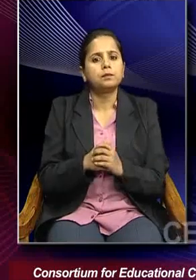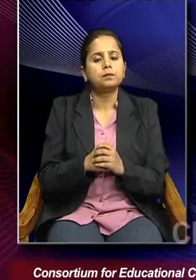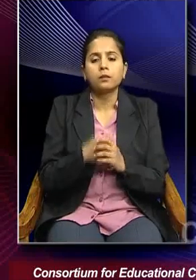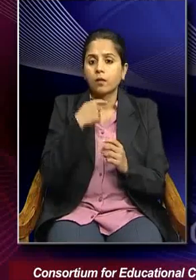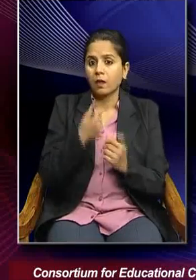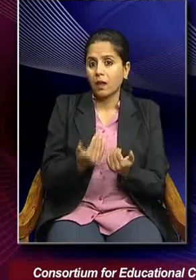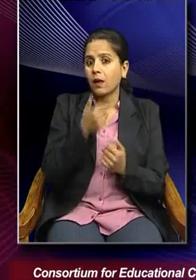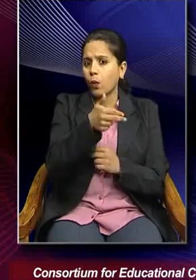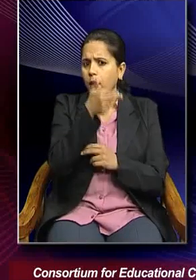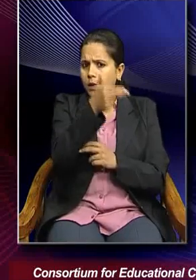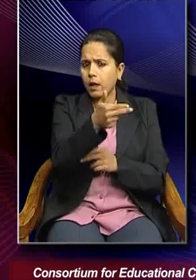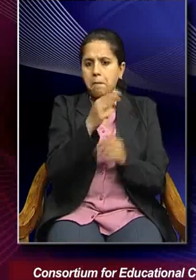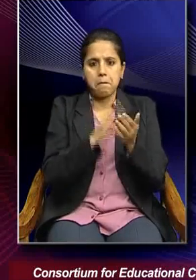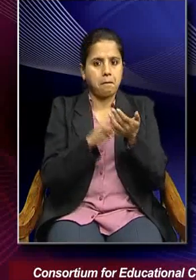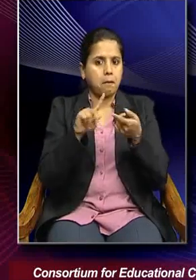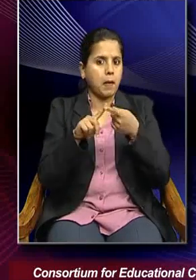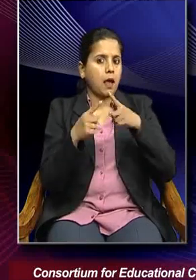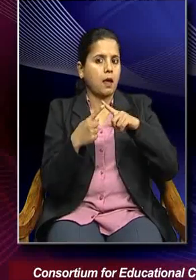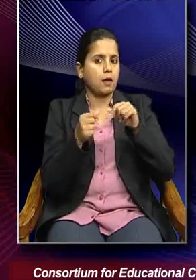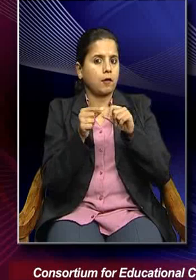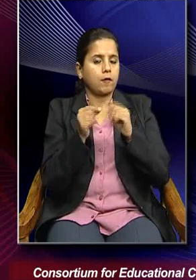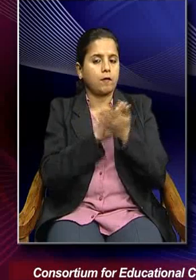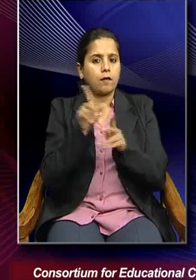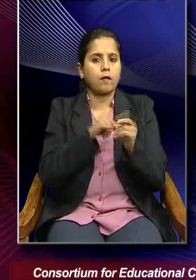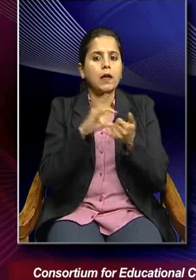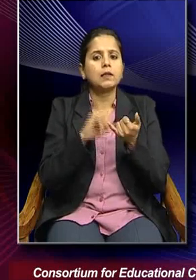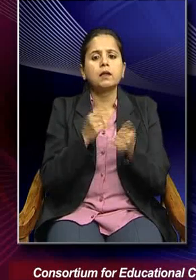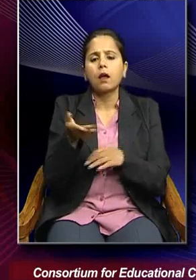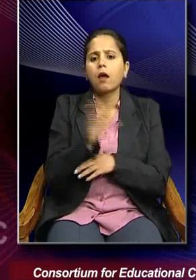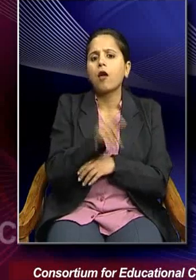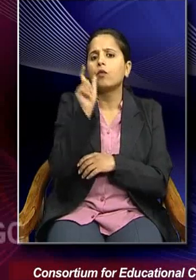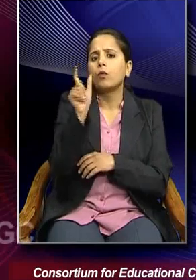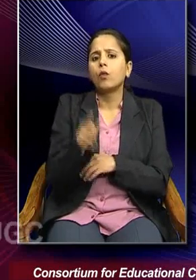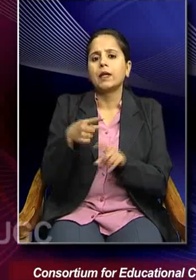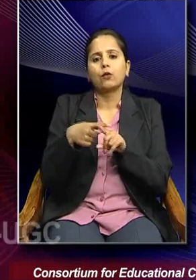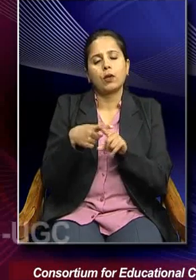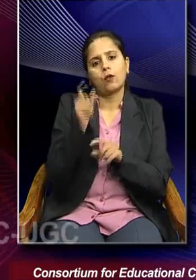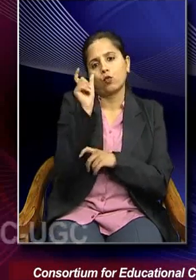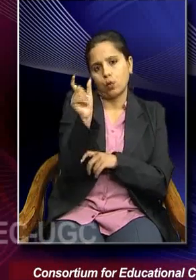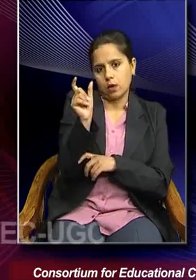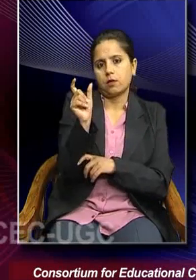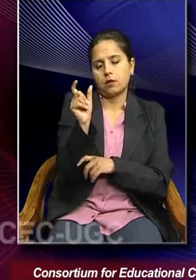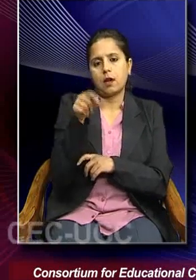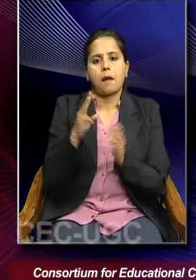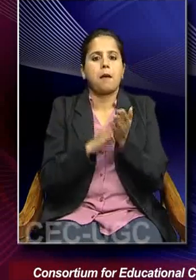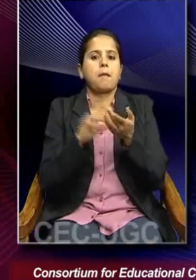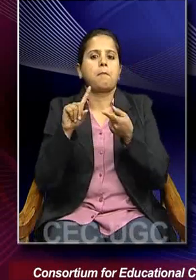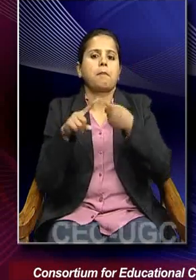This name, metaphysics, is derived from the Greek word